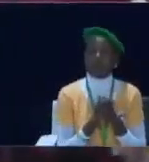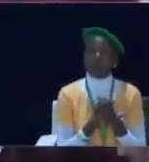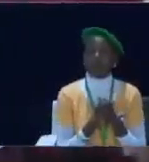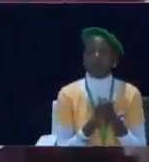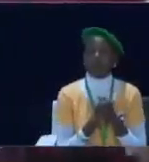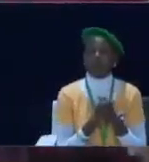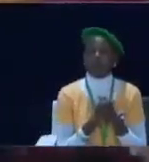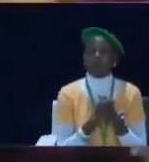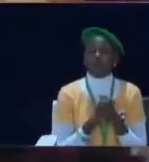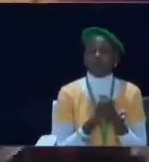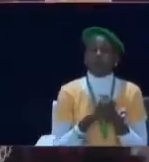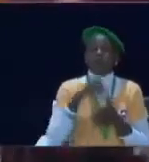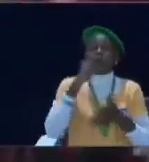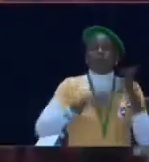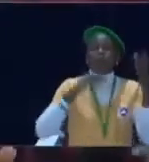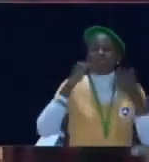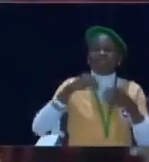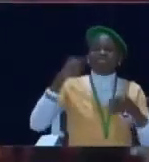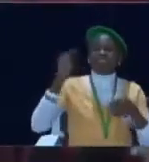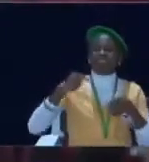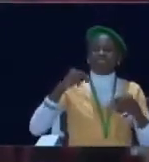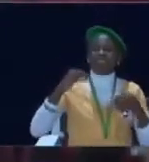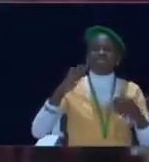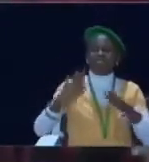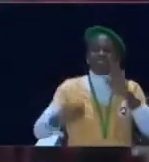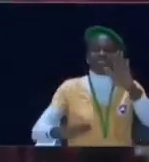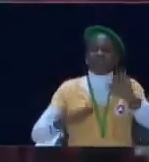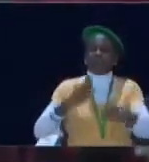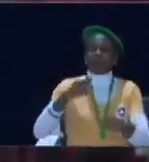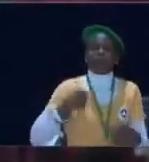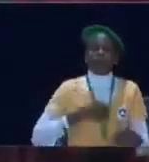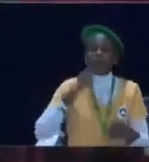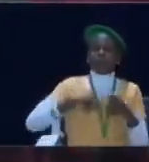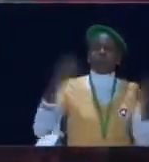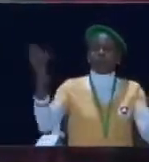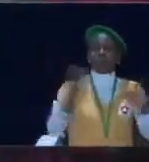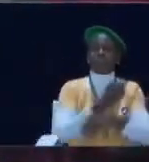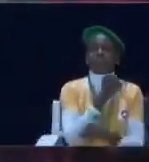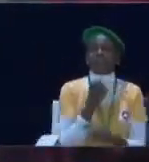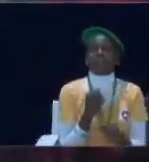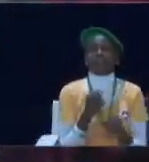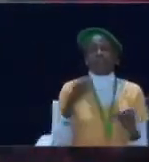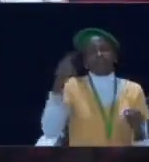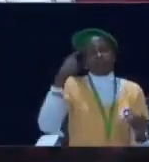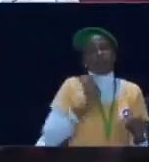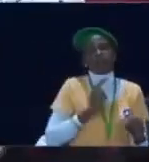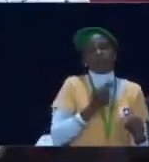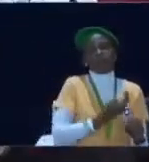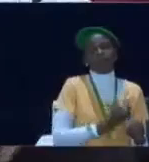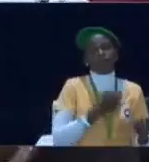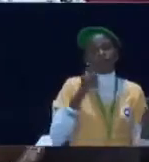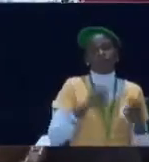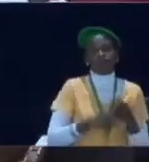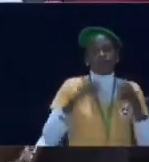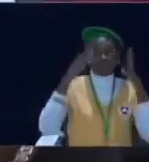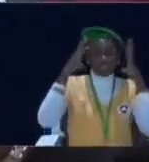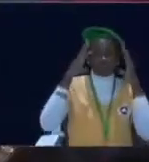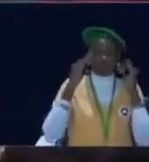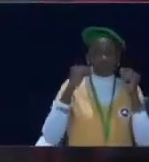So what are the necessary steps we need to take for us to